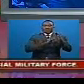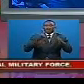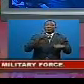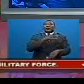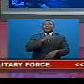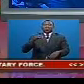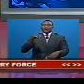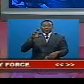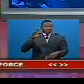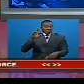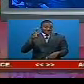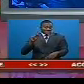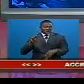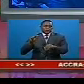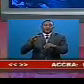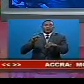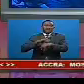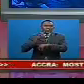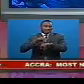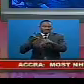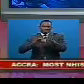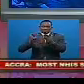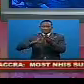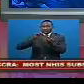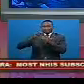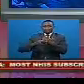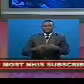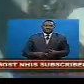Development and the United Nations Development Program.